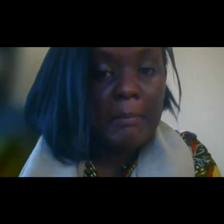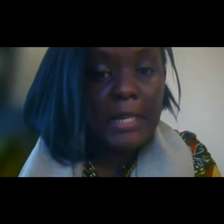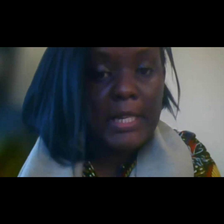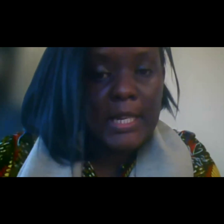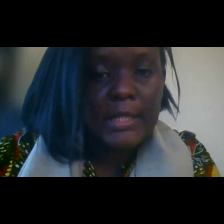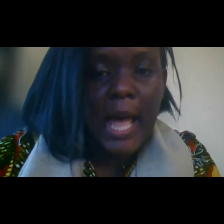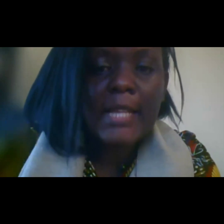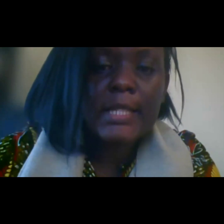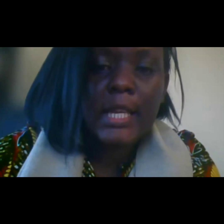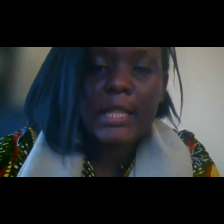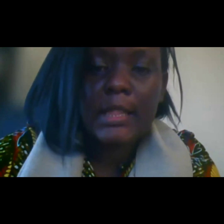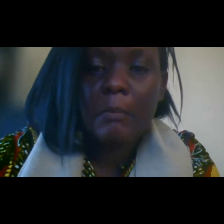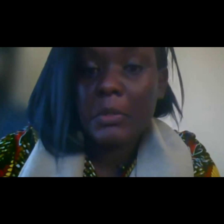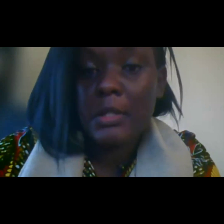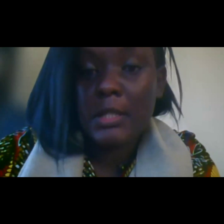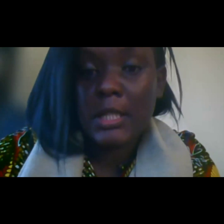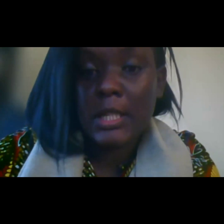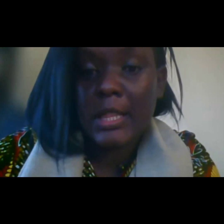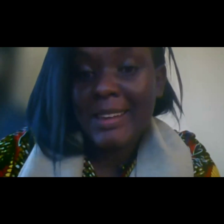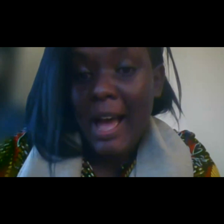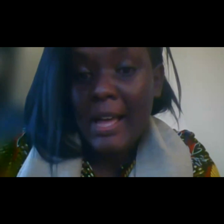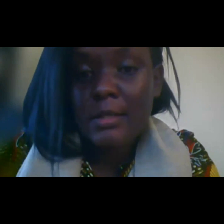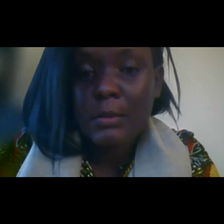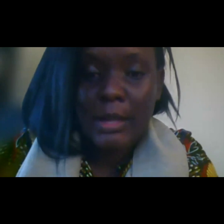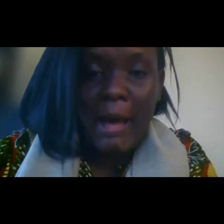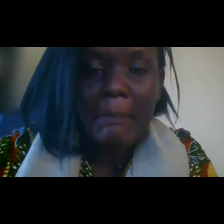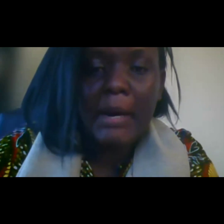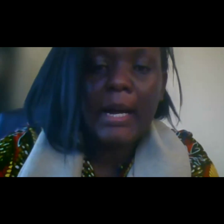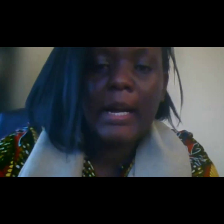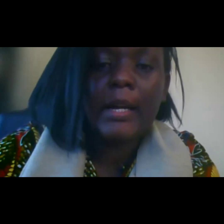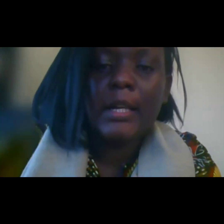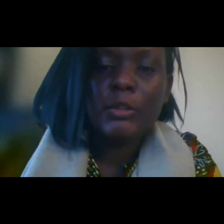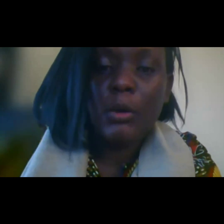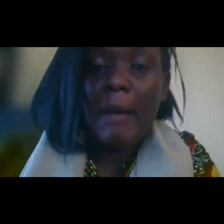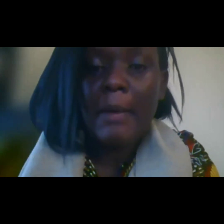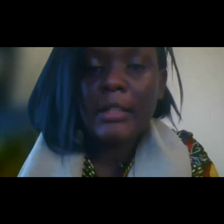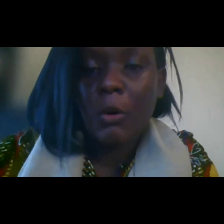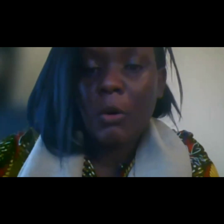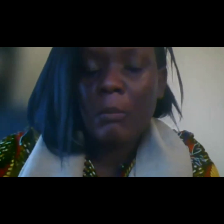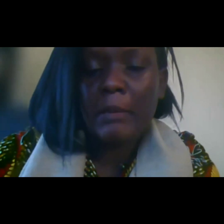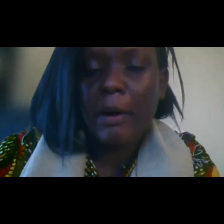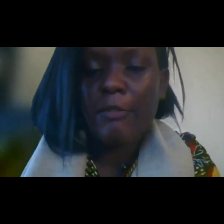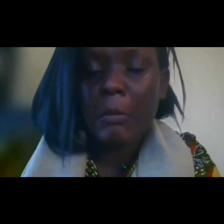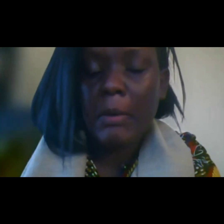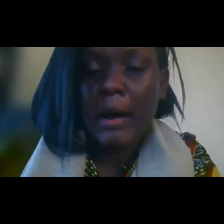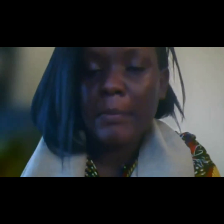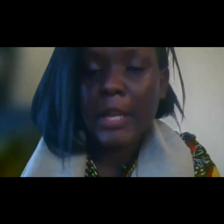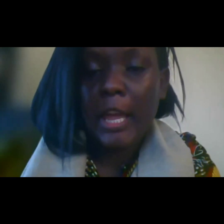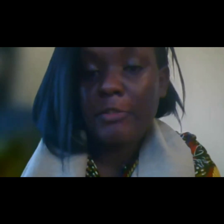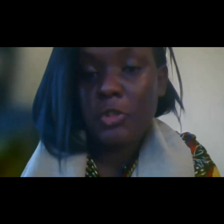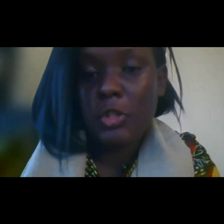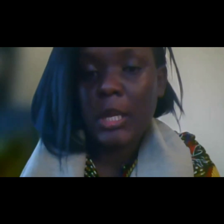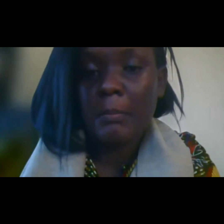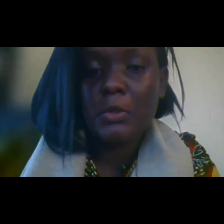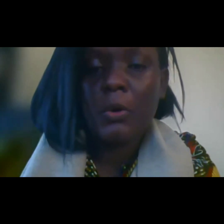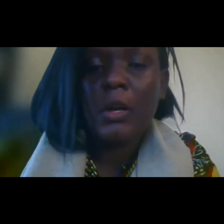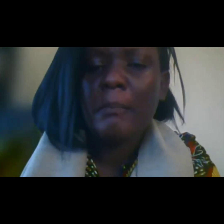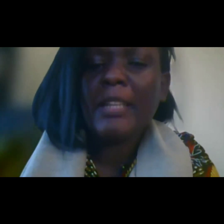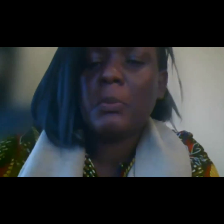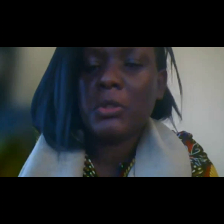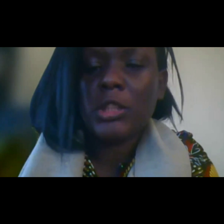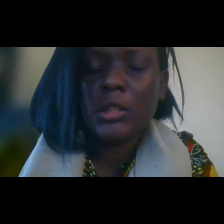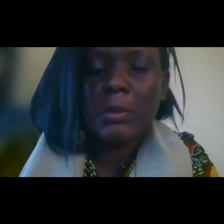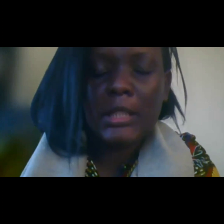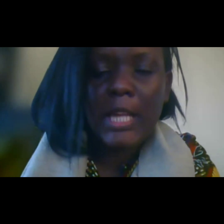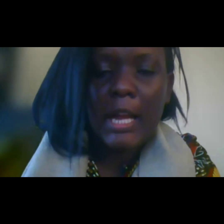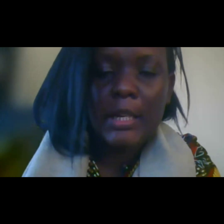the family is asking mostly the nurse to come at home and perform FGM. So,